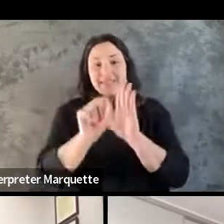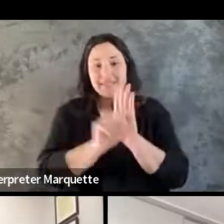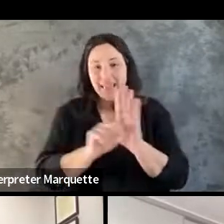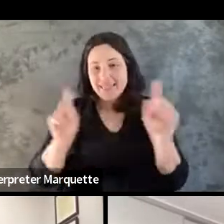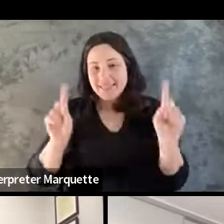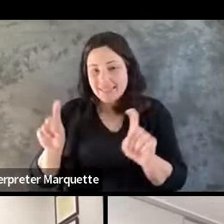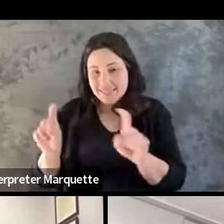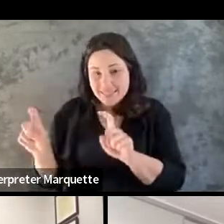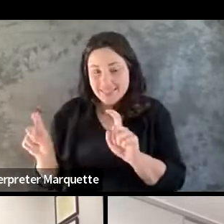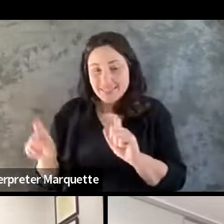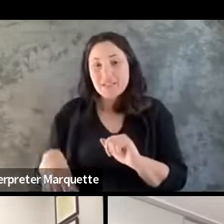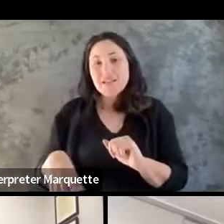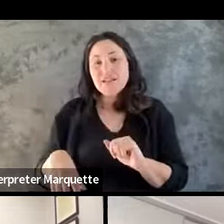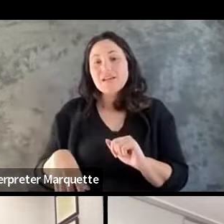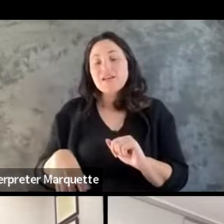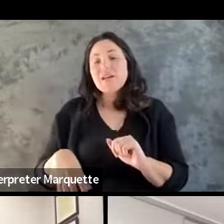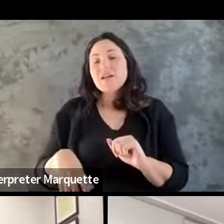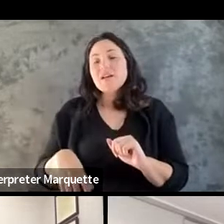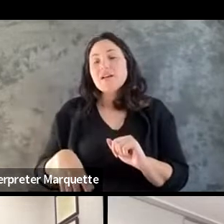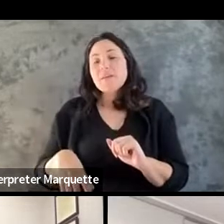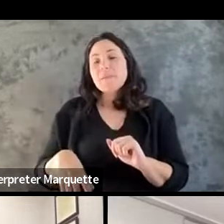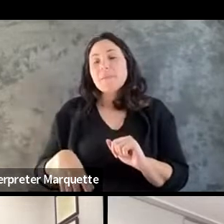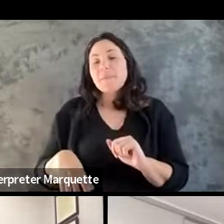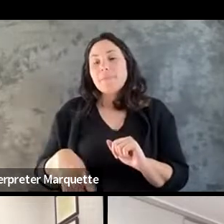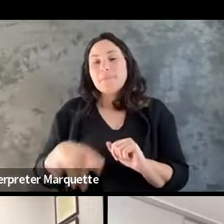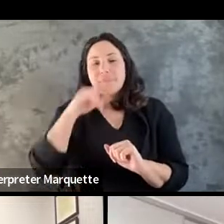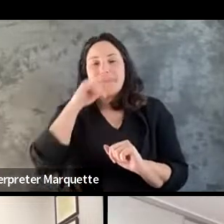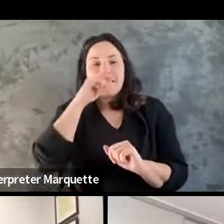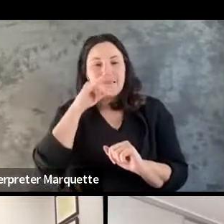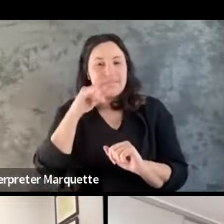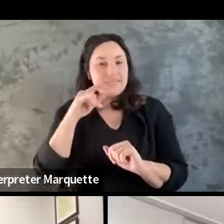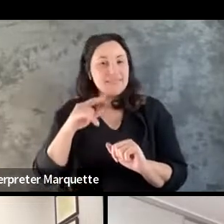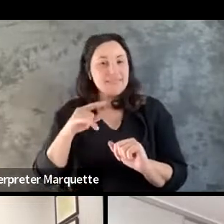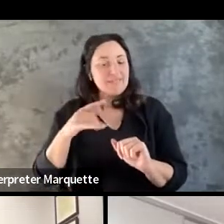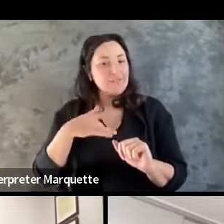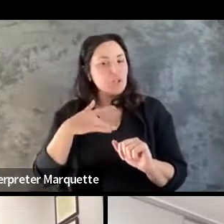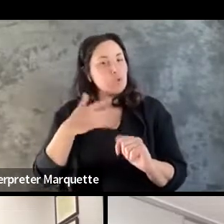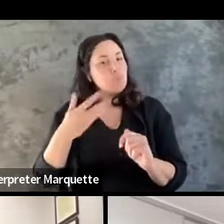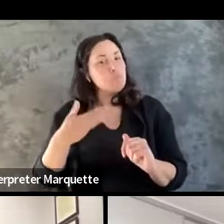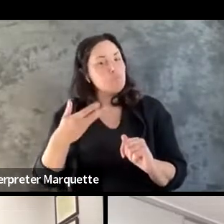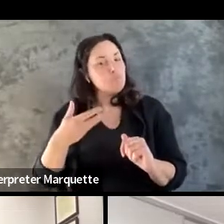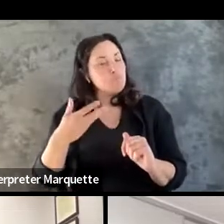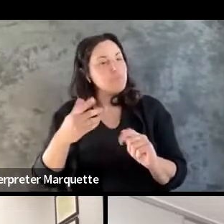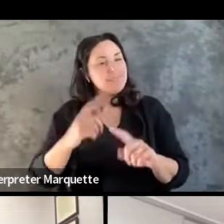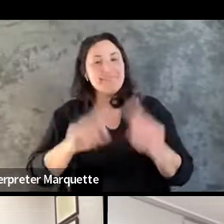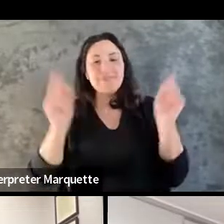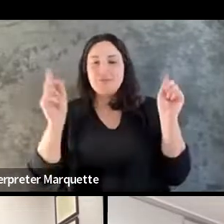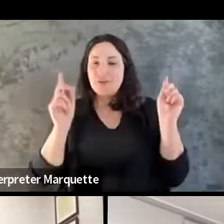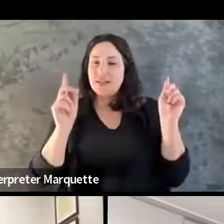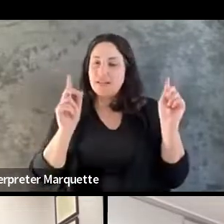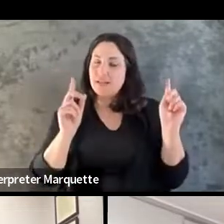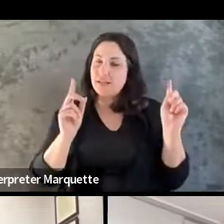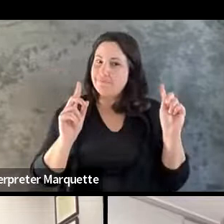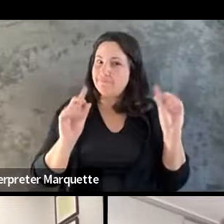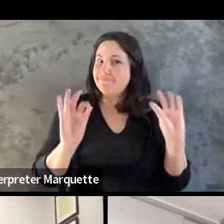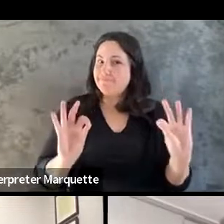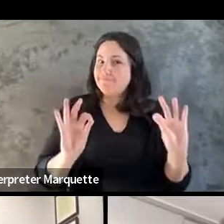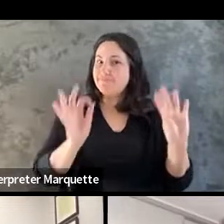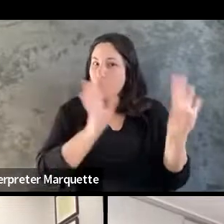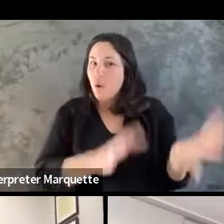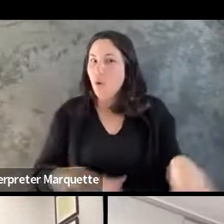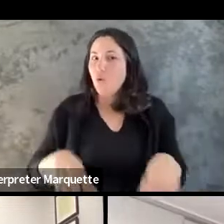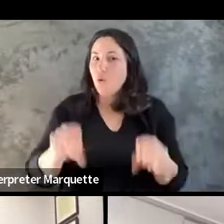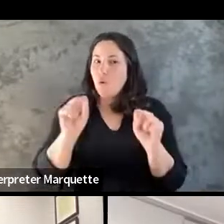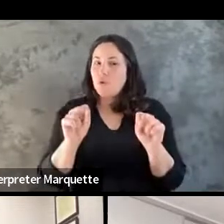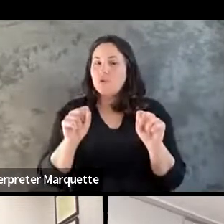Our kids had a whole different spirit about them this round. It seemed like they really took ownership. We tried